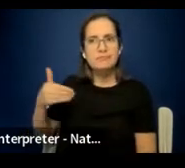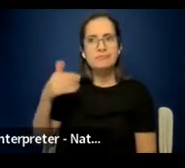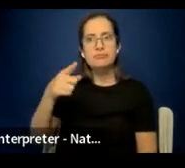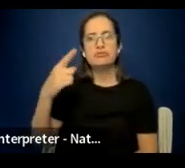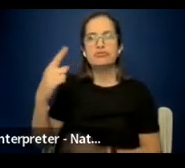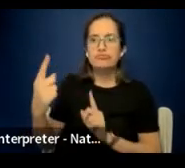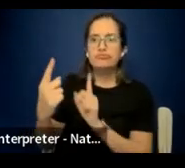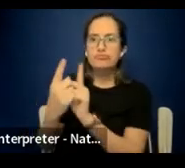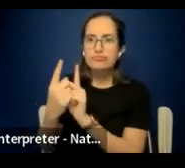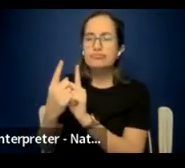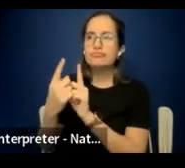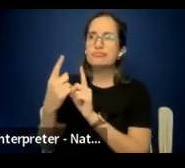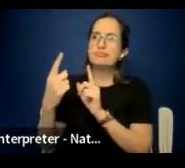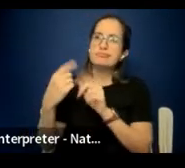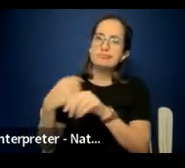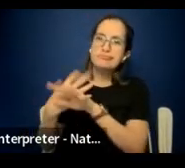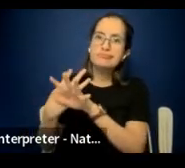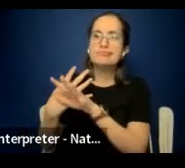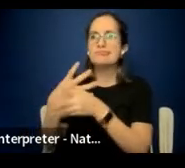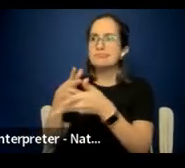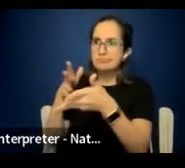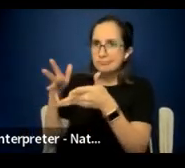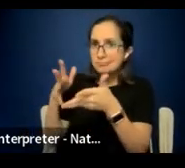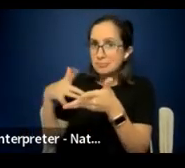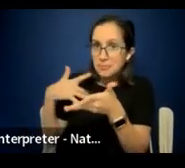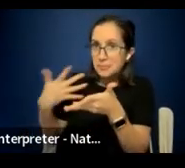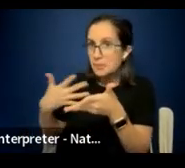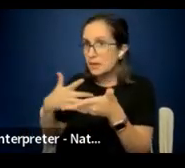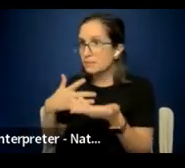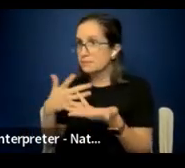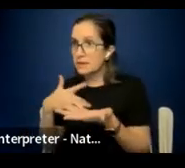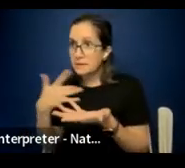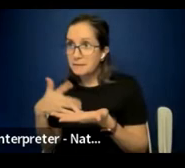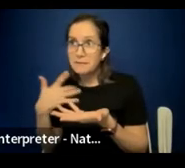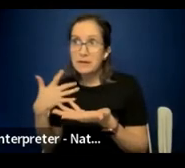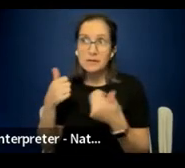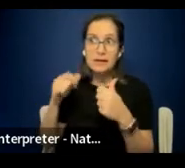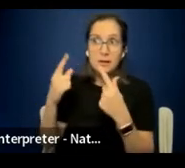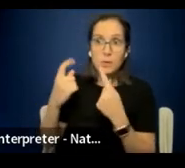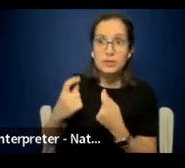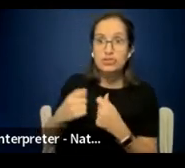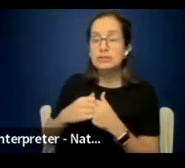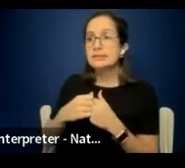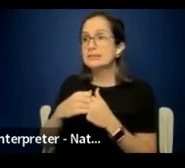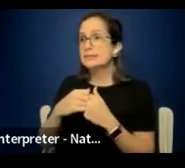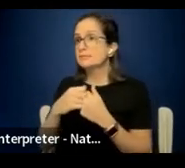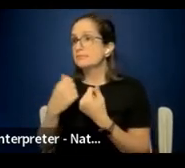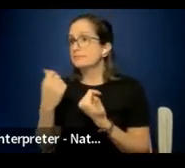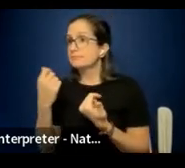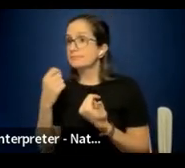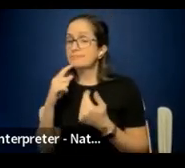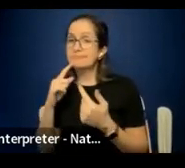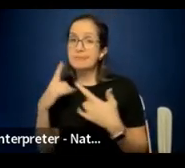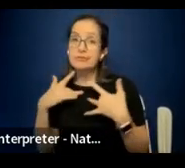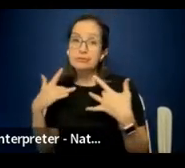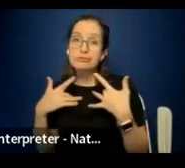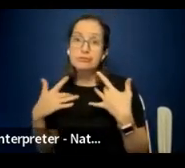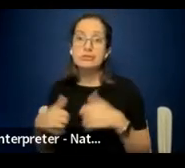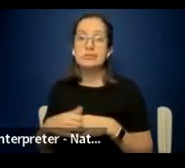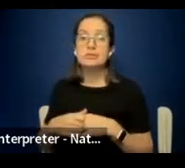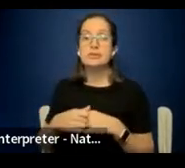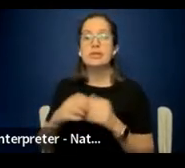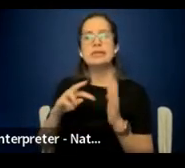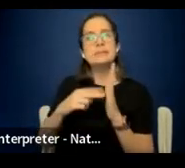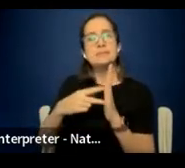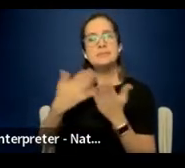one, you know, for a one-time ongoing volunteer, this might look like a monthly kind of touch base or meeting. For a big group of volunteers that comes, you